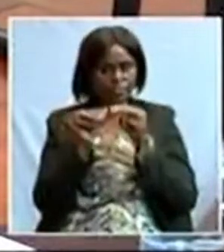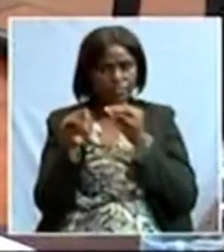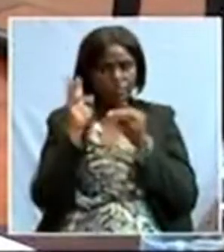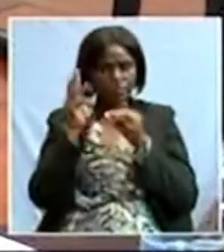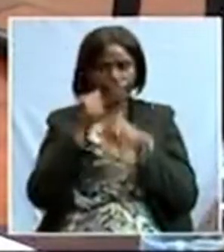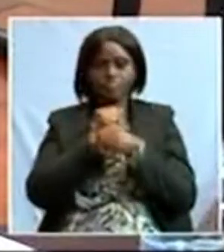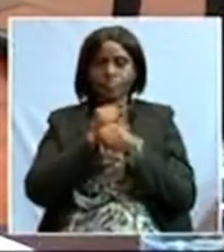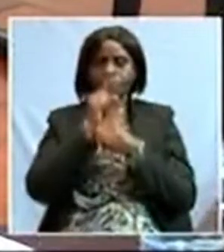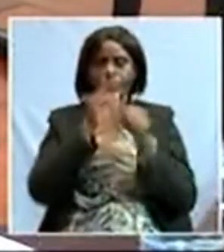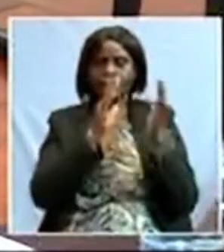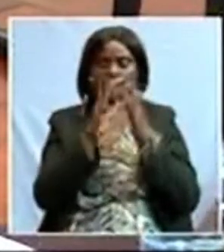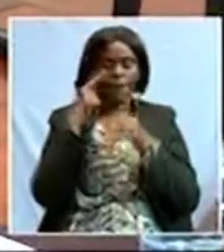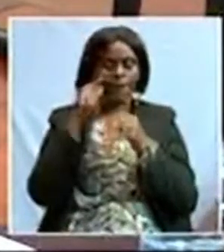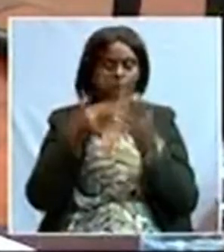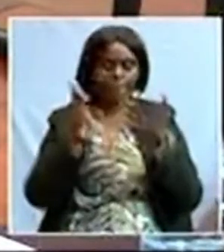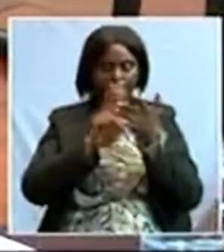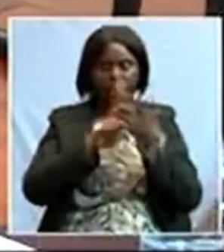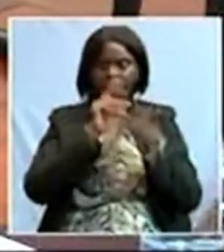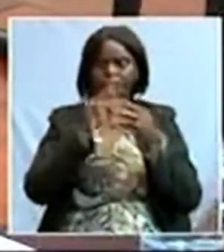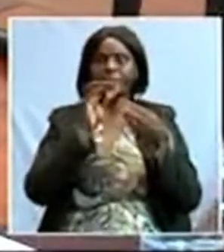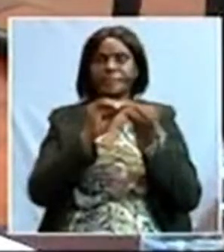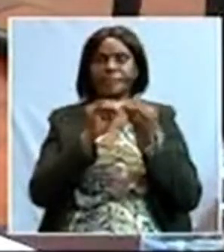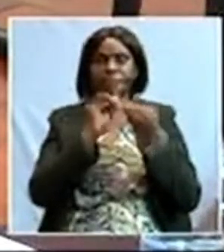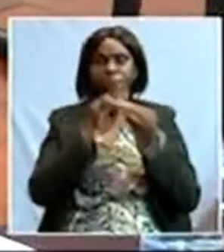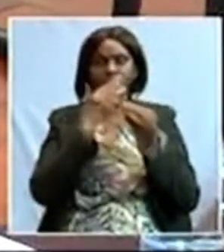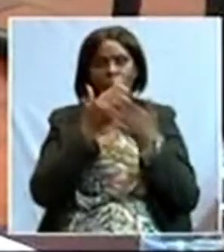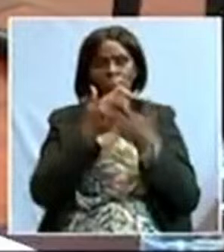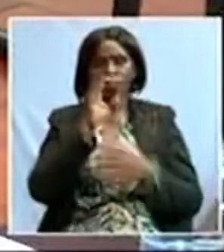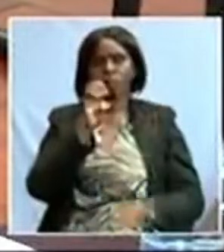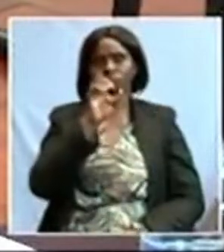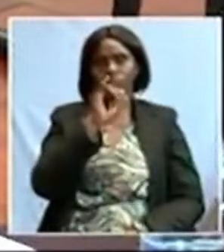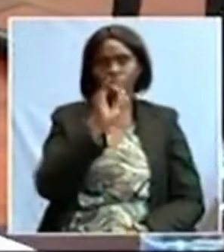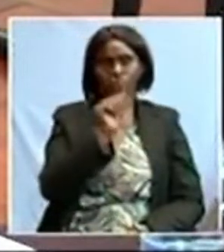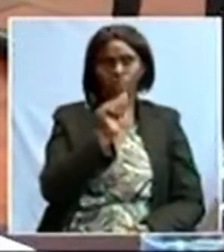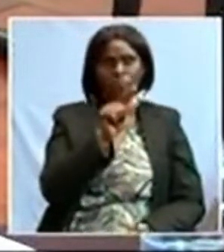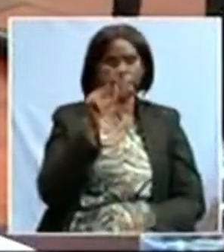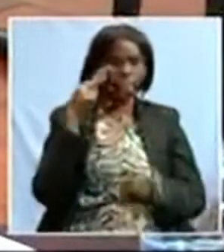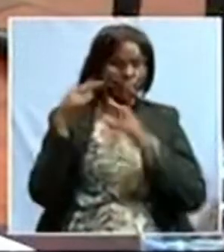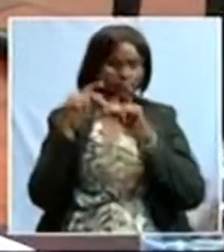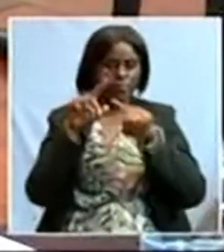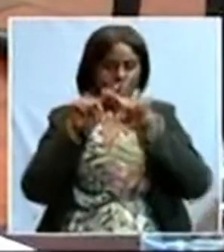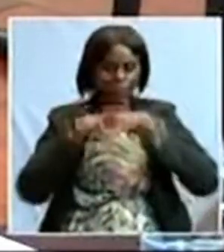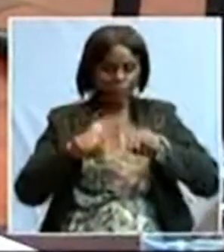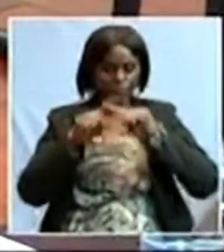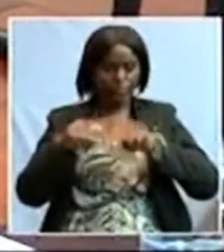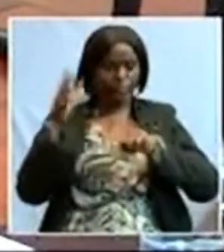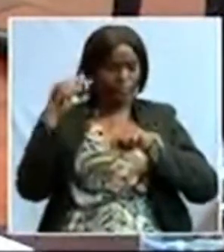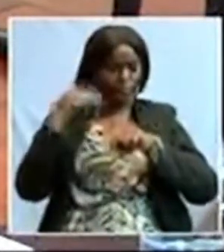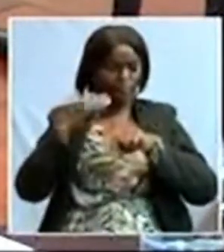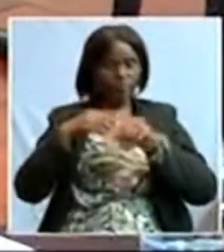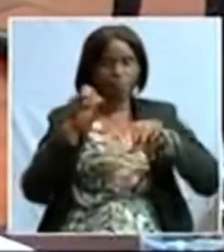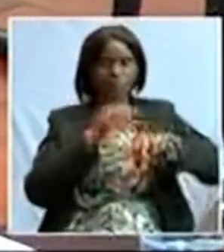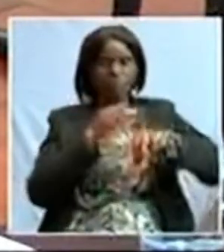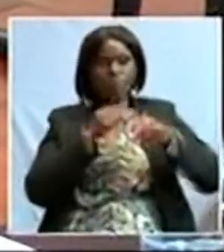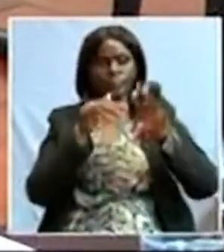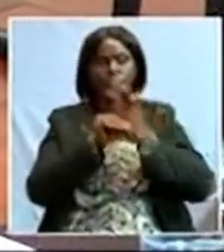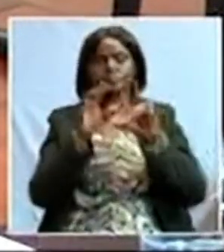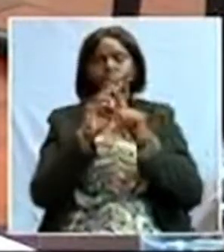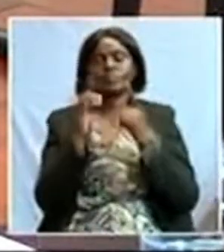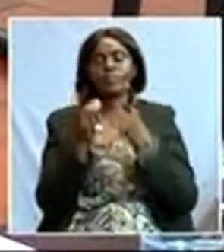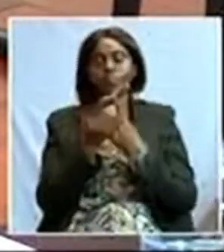shall ensure to plan for realistic numbers of EIA reviews dependent on the previous investment levels in the